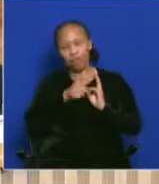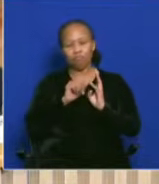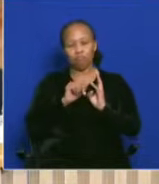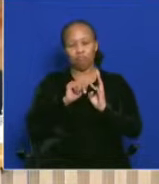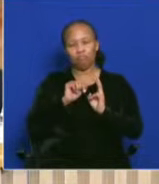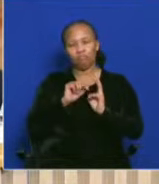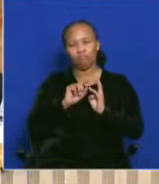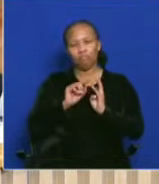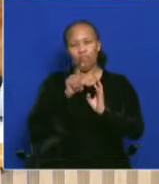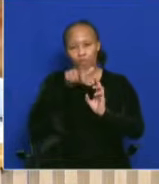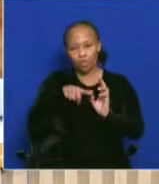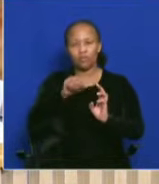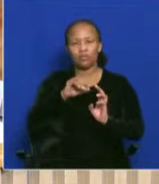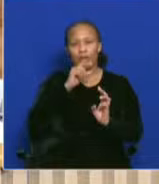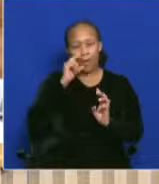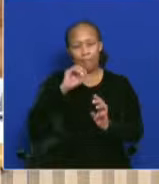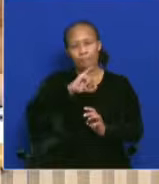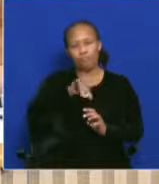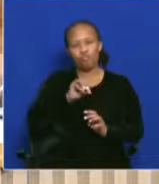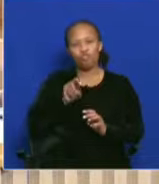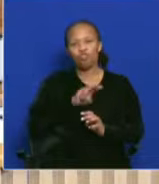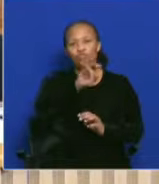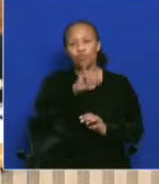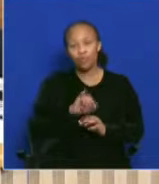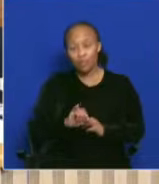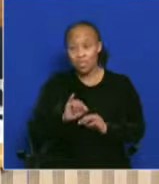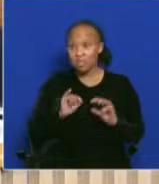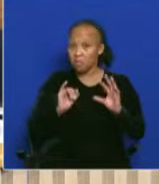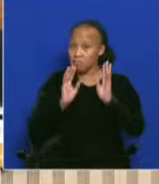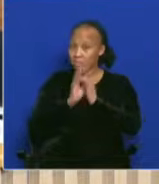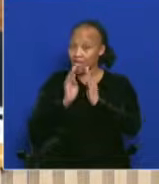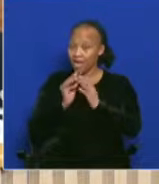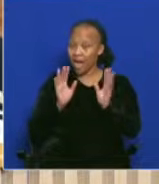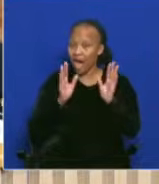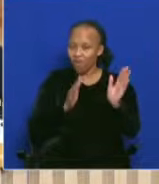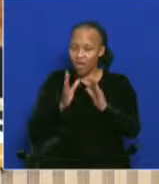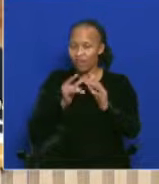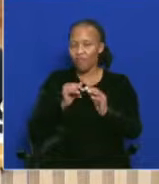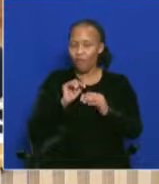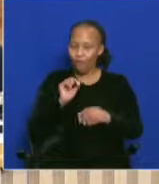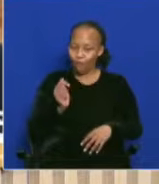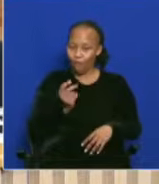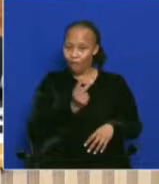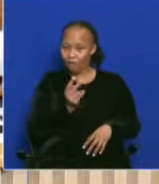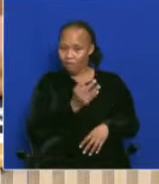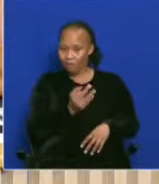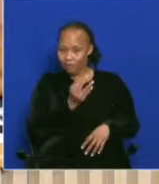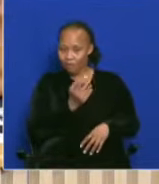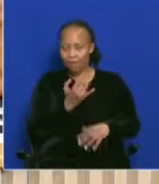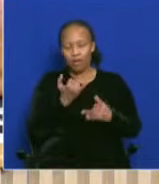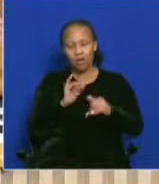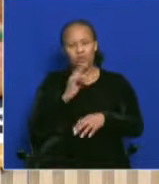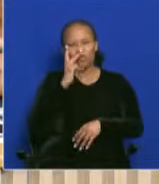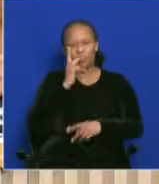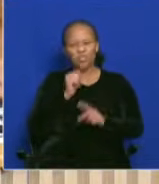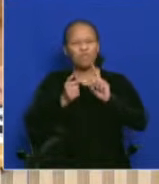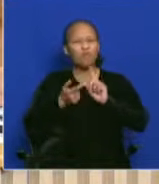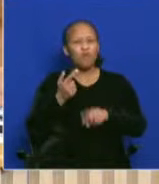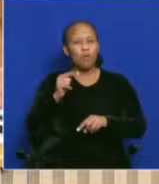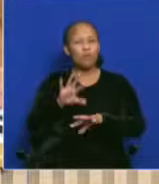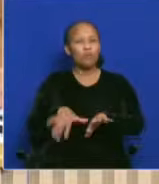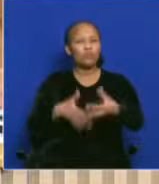that General Khan seems to have transmitted, not seems to have, I mean, we can see from the documents here that he has transmitted information